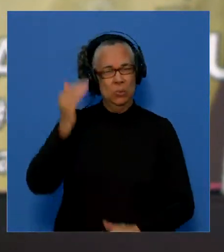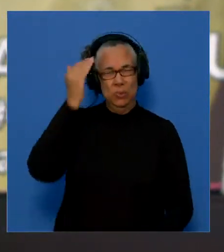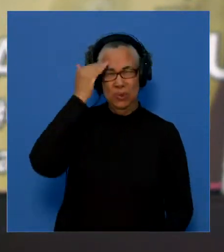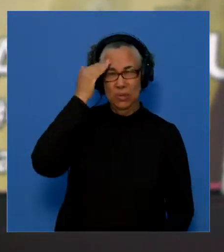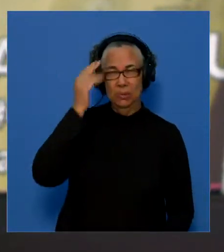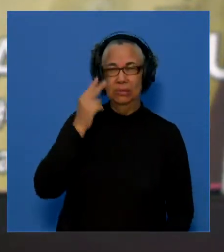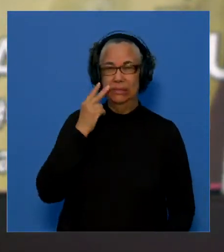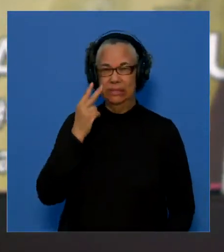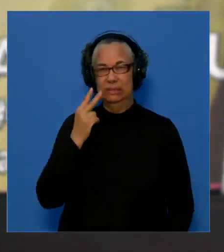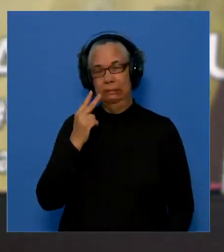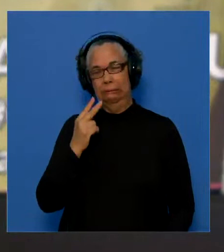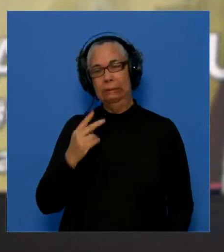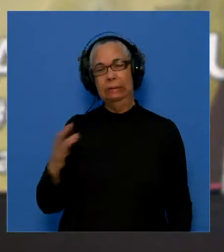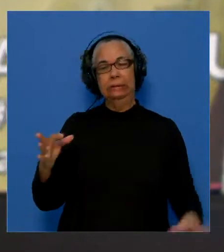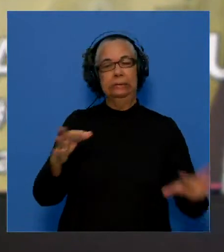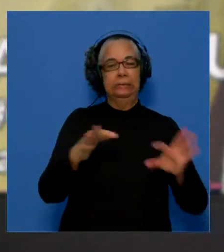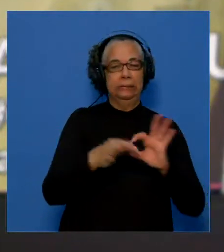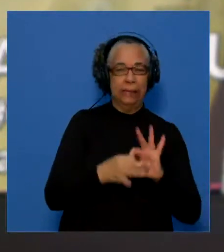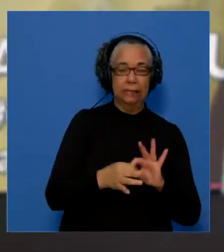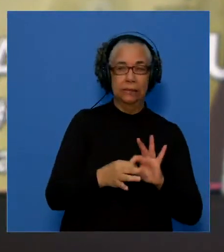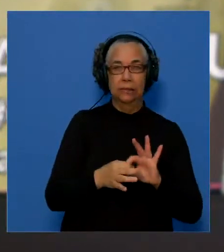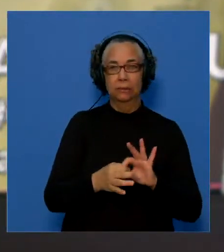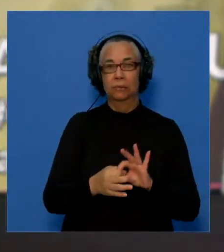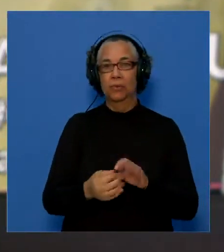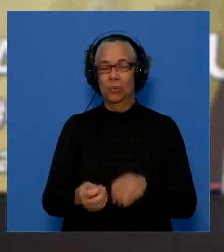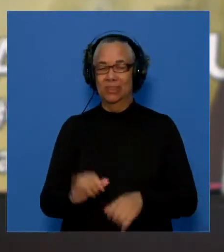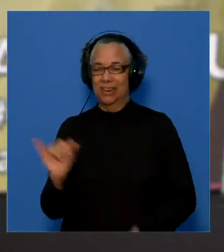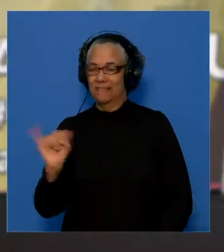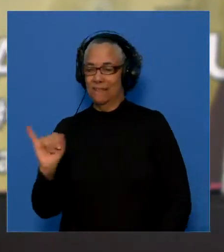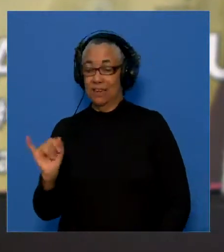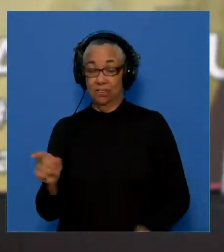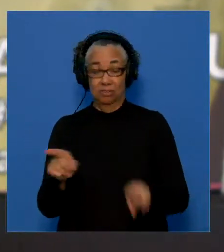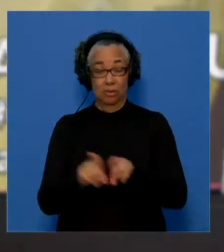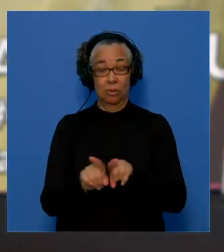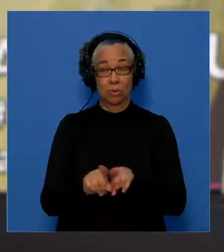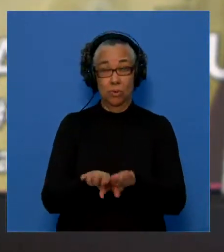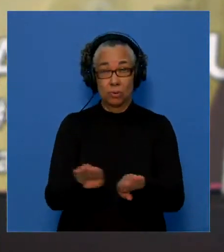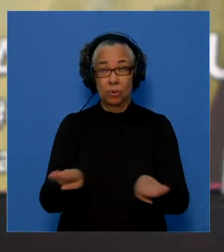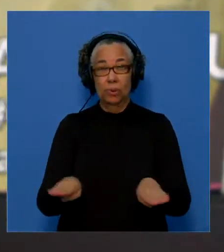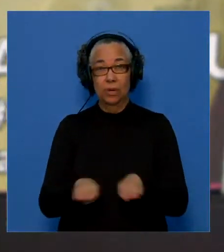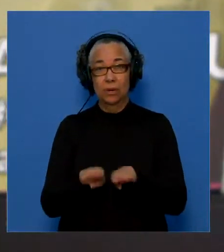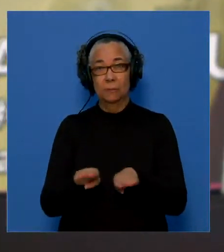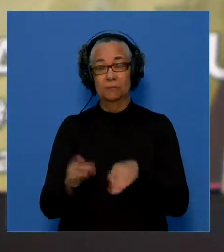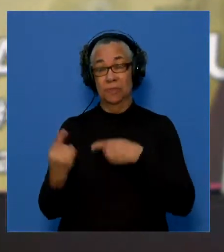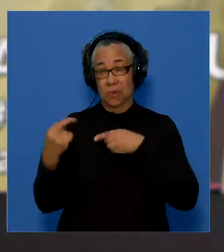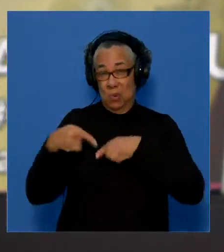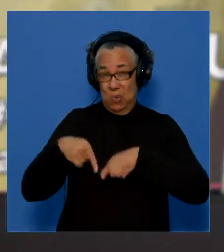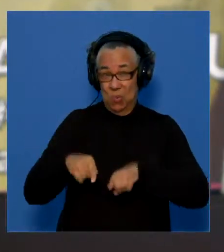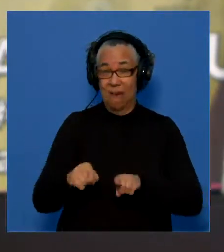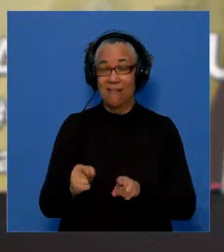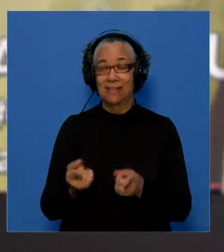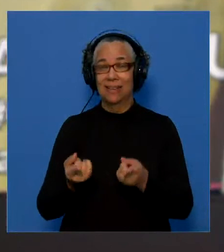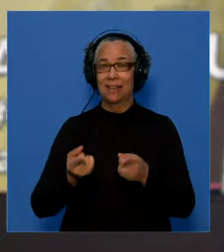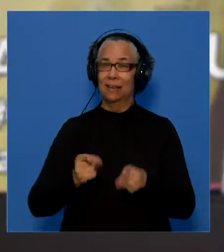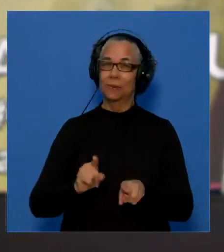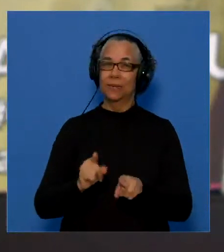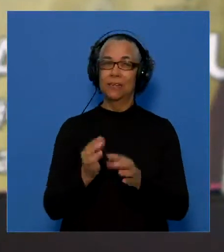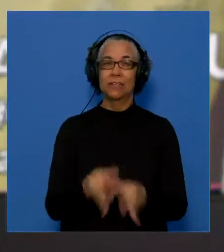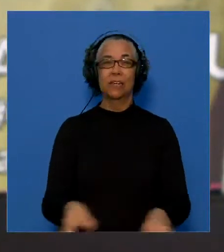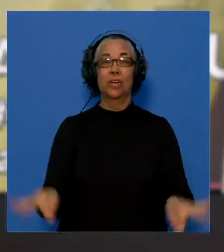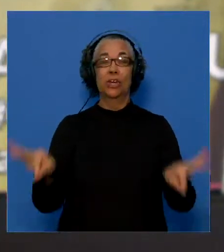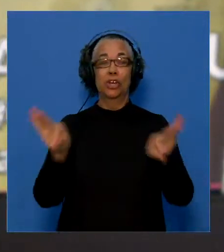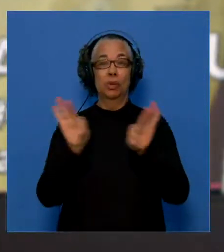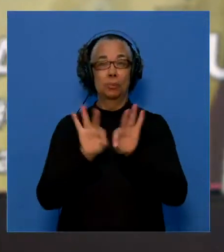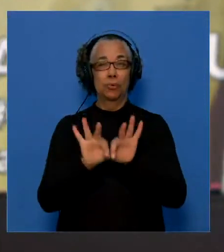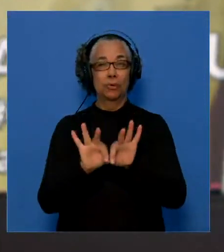corresponding uptick in infections here in Bermuda as well. Whilst this did happen, it is important to